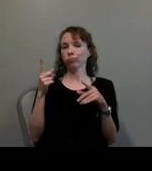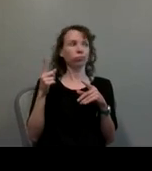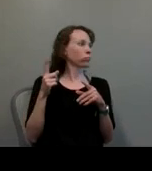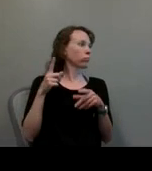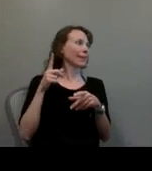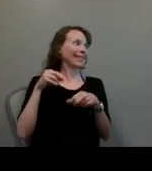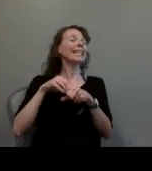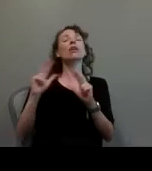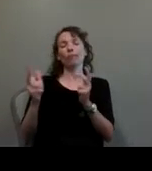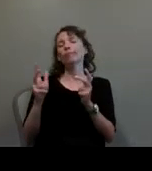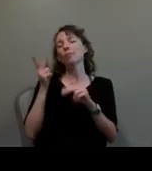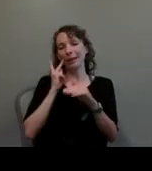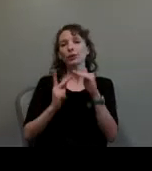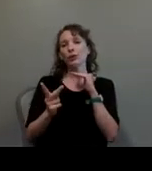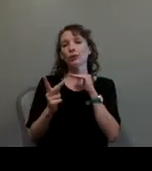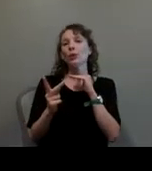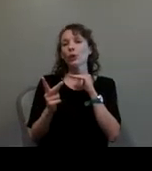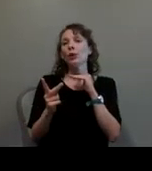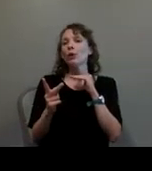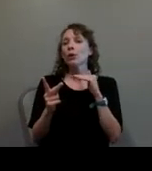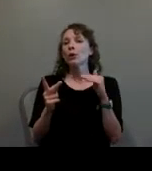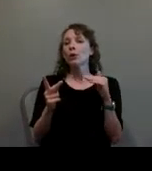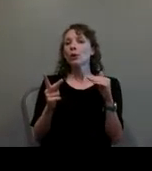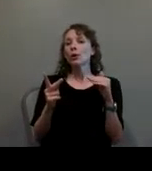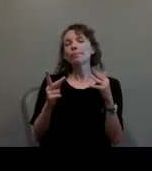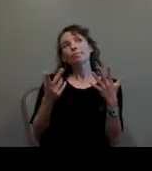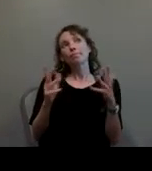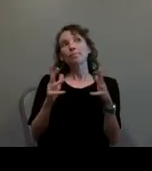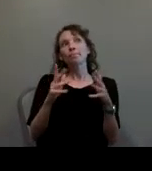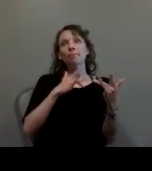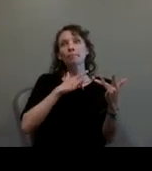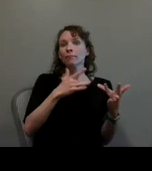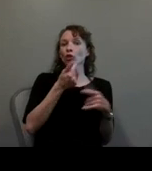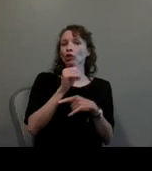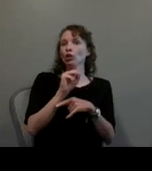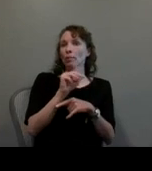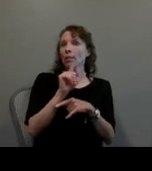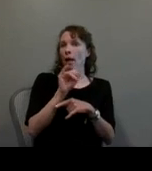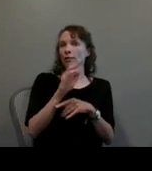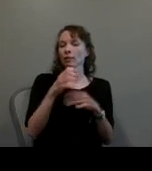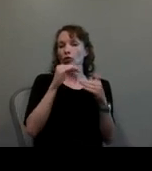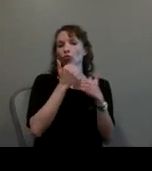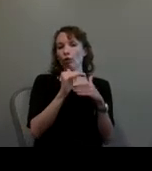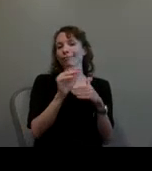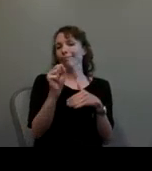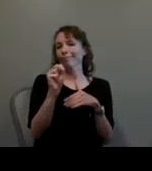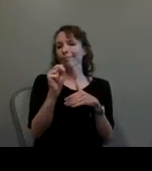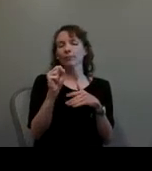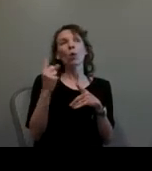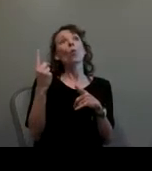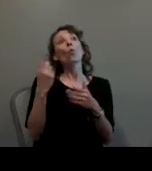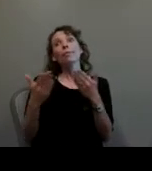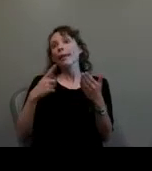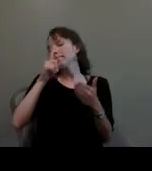Mutations in the framework region that are typically germline constrained. We actually looked at, yeah, so something I didn't